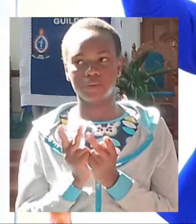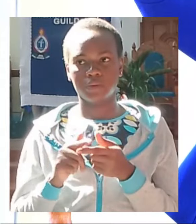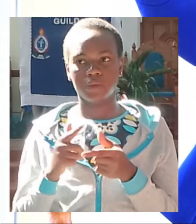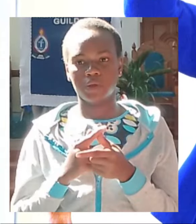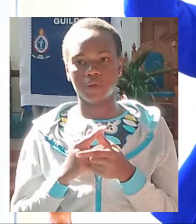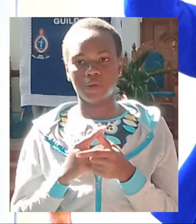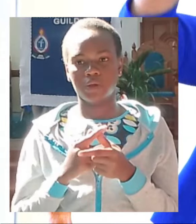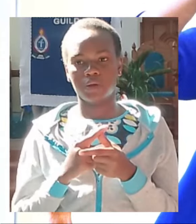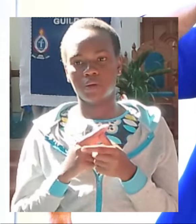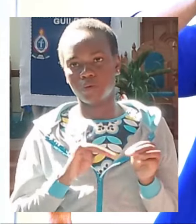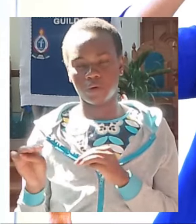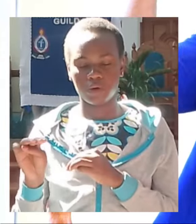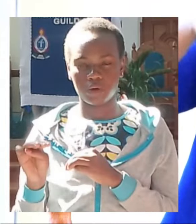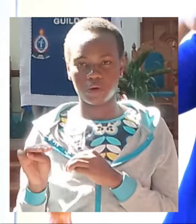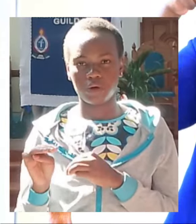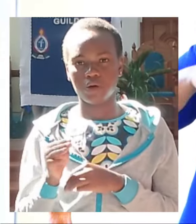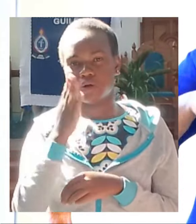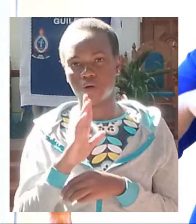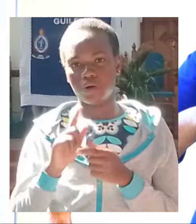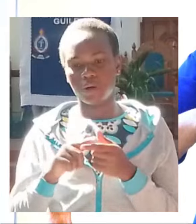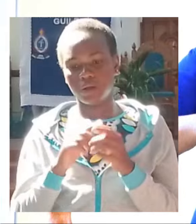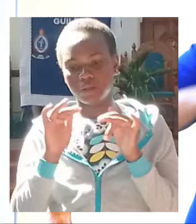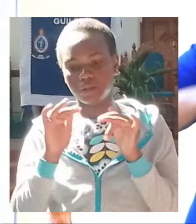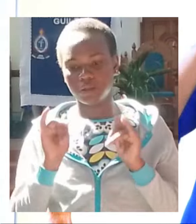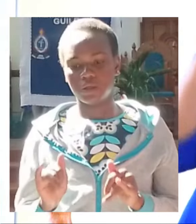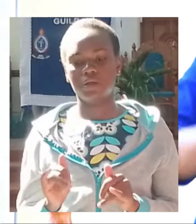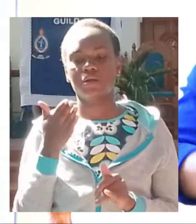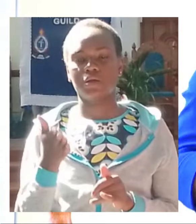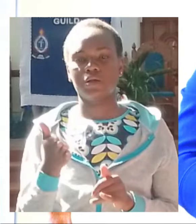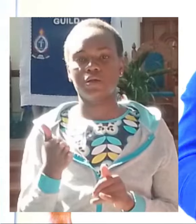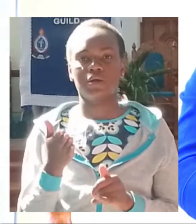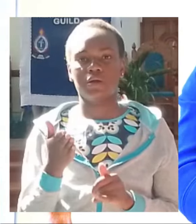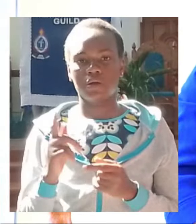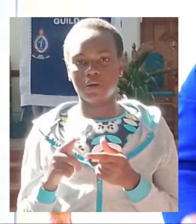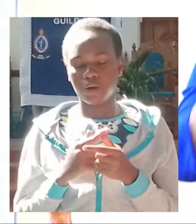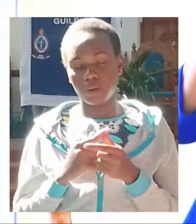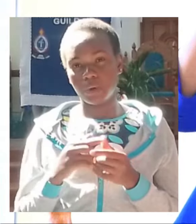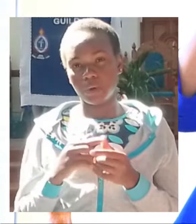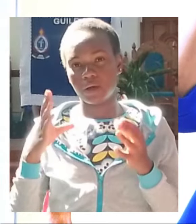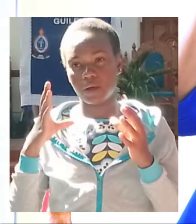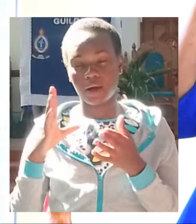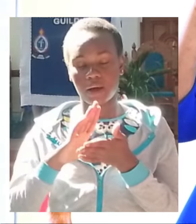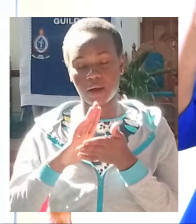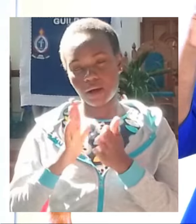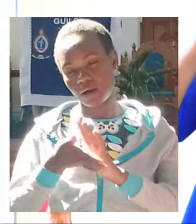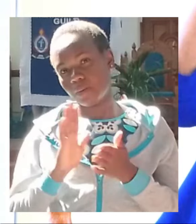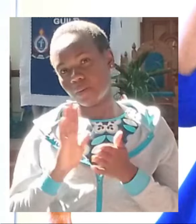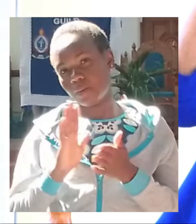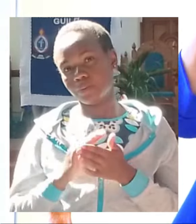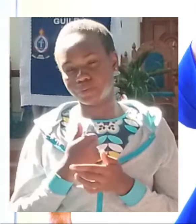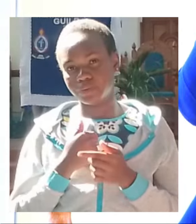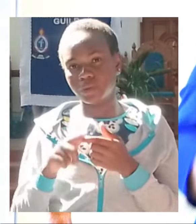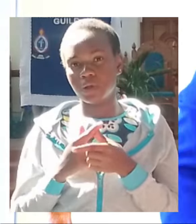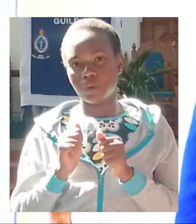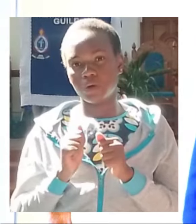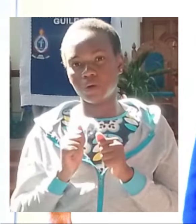Leaving the God who said, as long as I live and as long as you belong to me, you have to understand this. I am